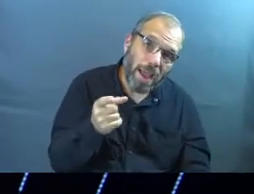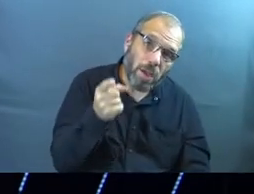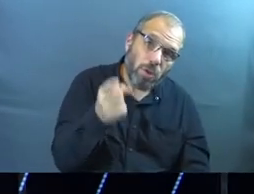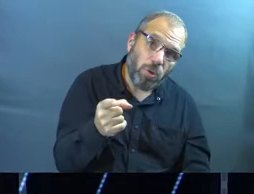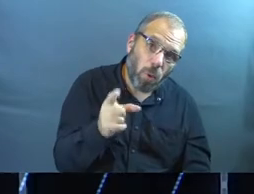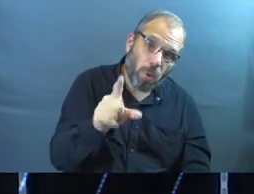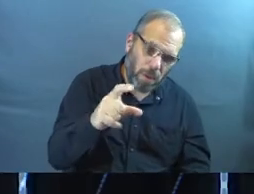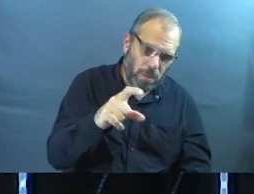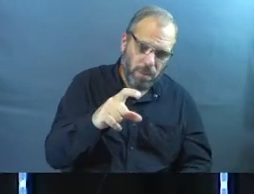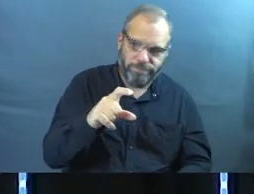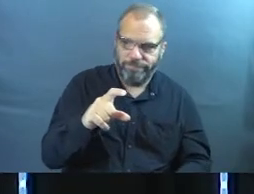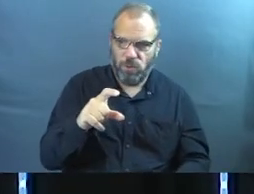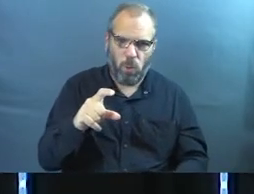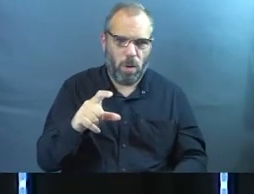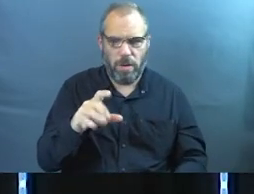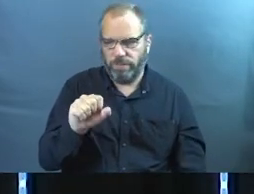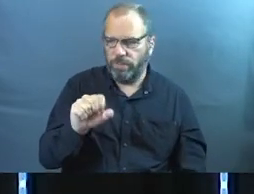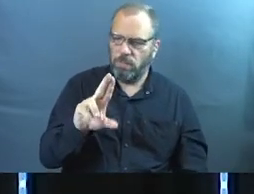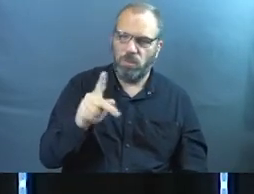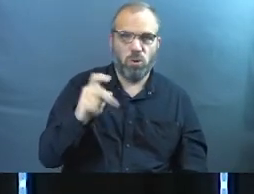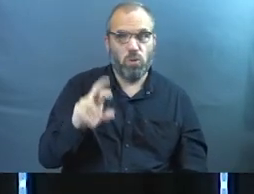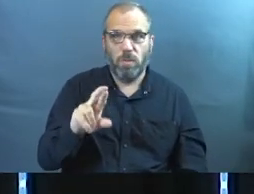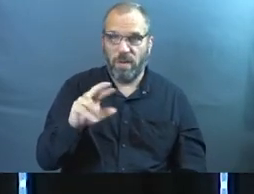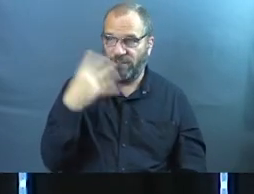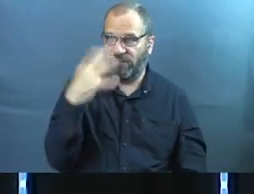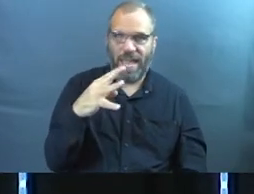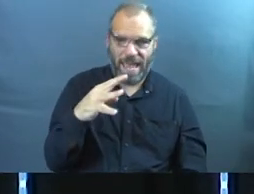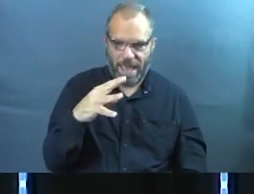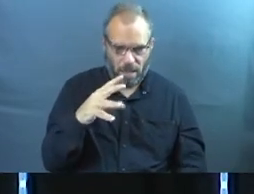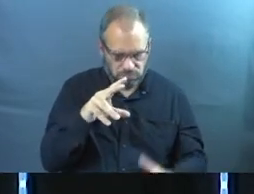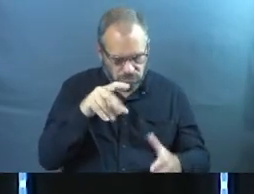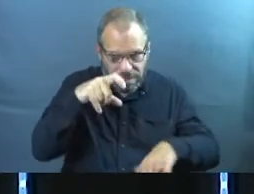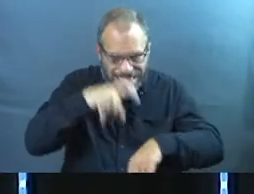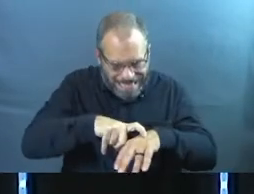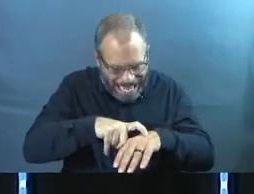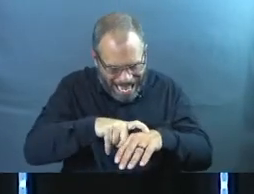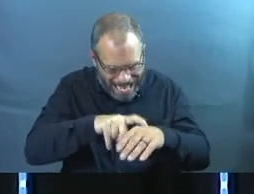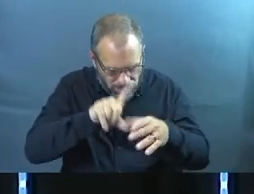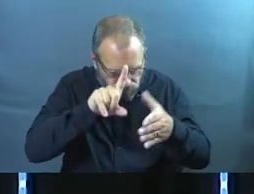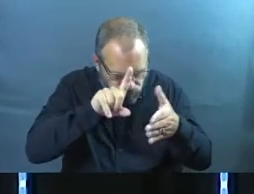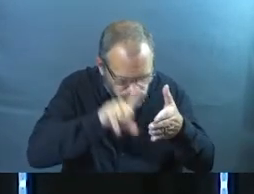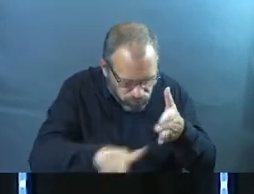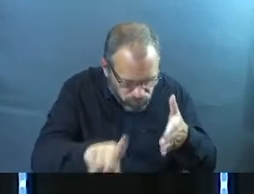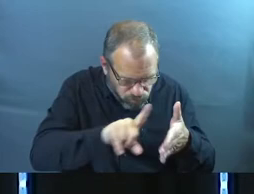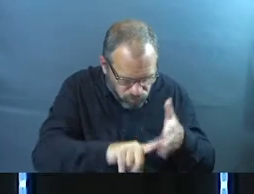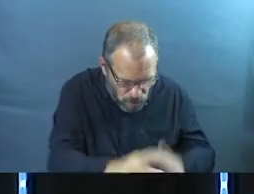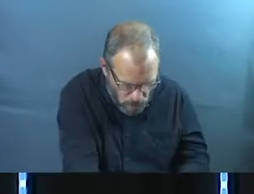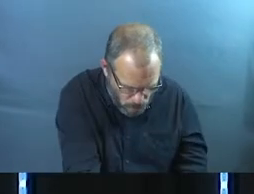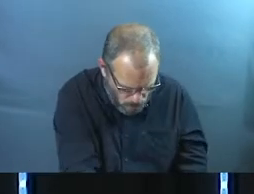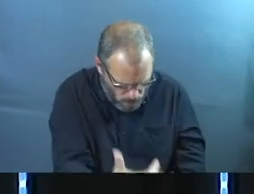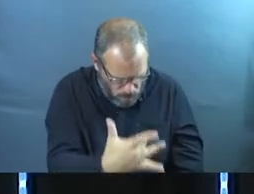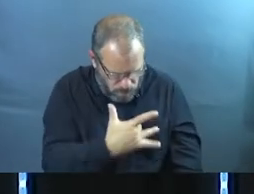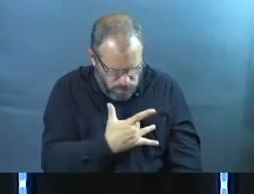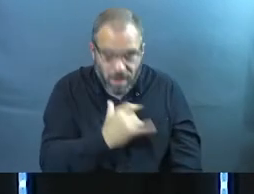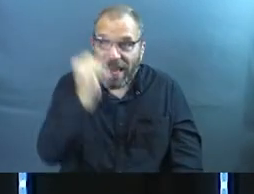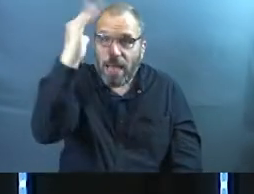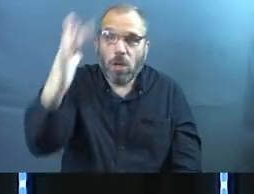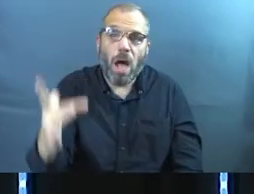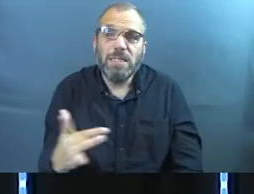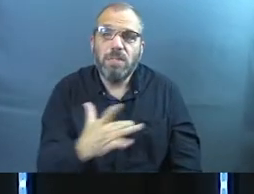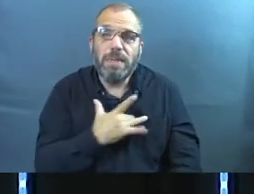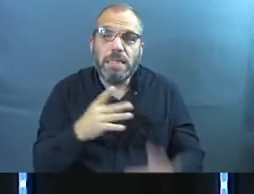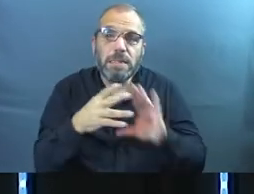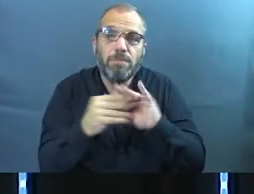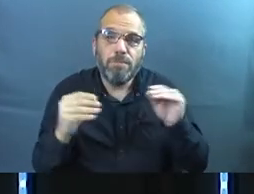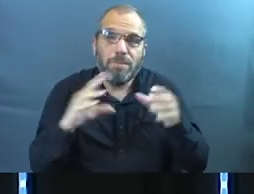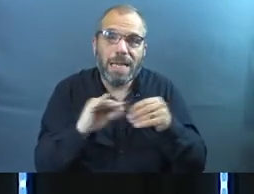you're investing, you're super fanning that thing, right? And like so much of that content gets in you that God speaks to you and